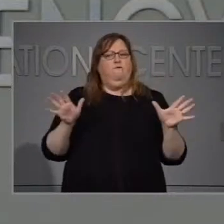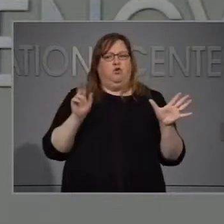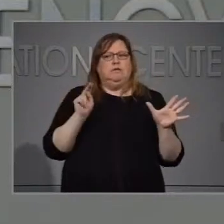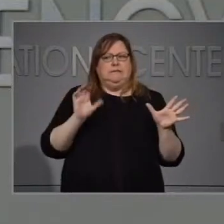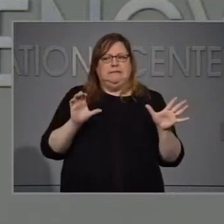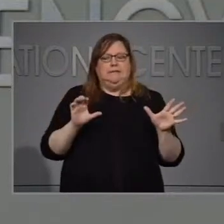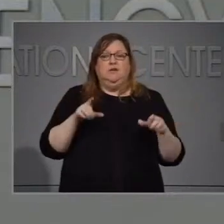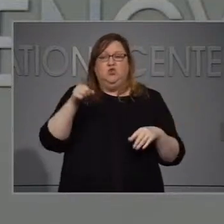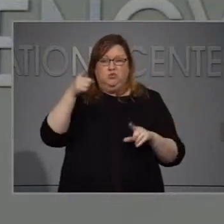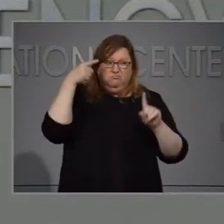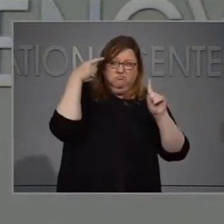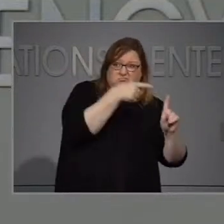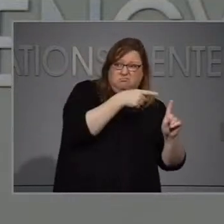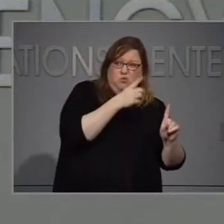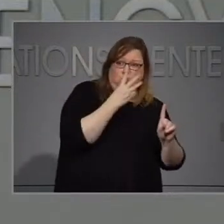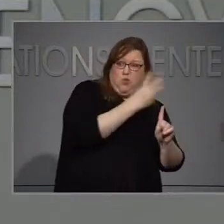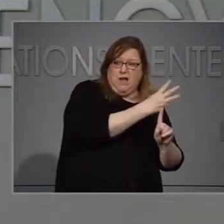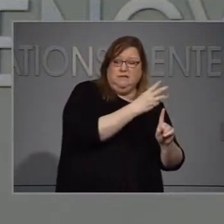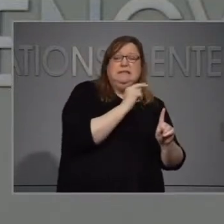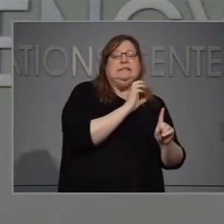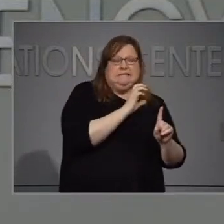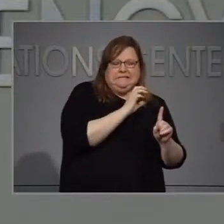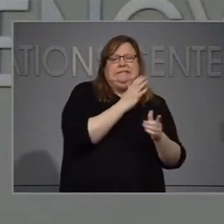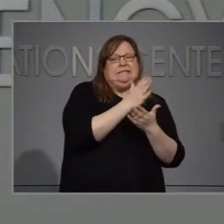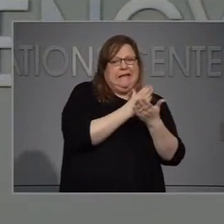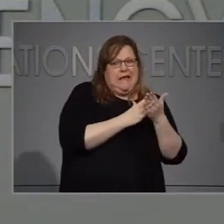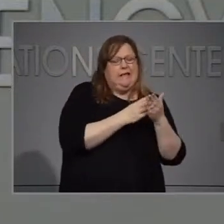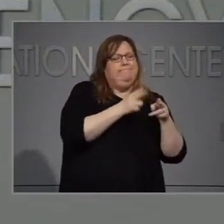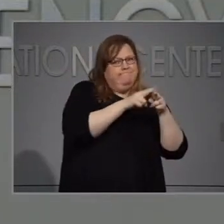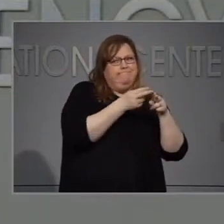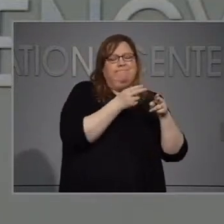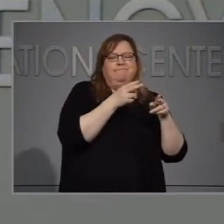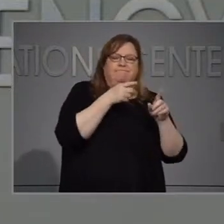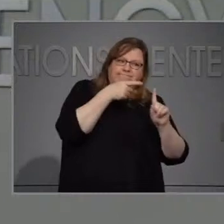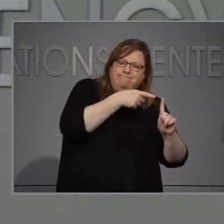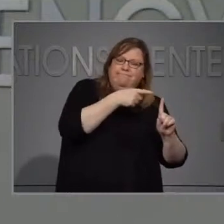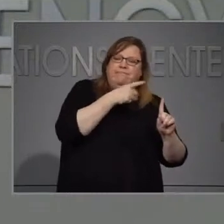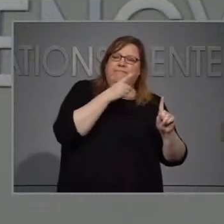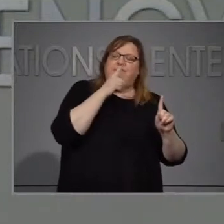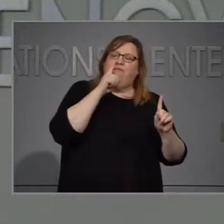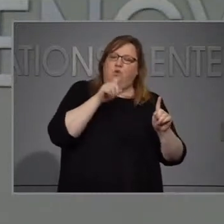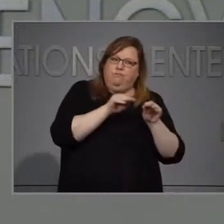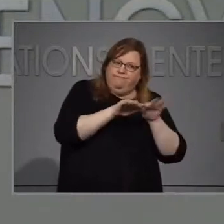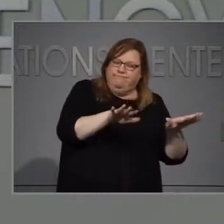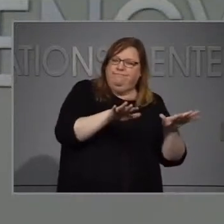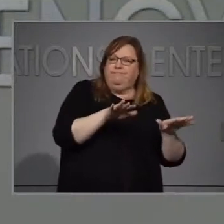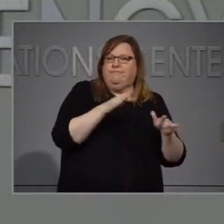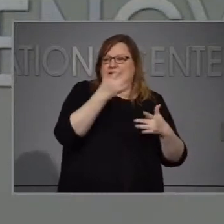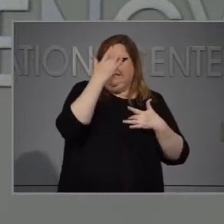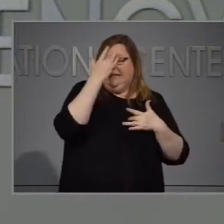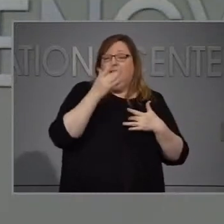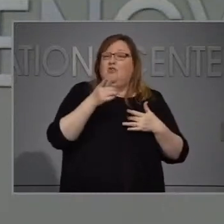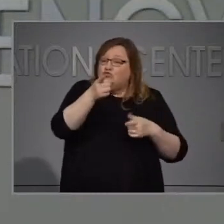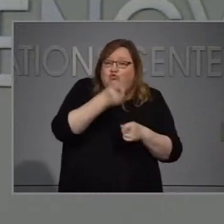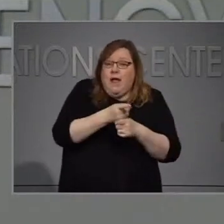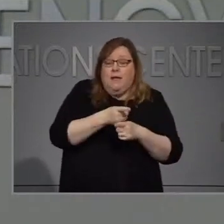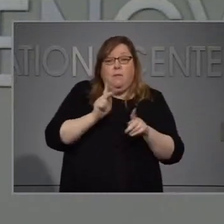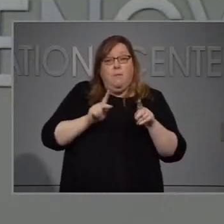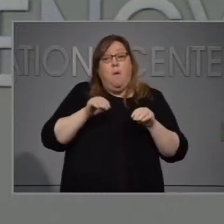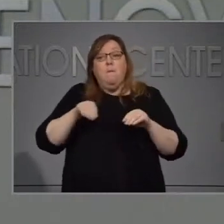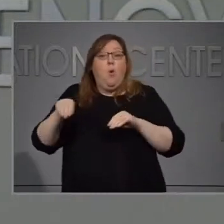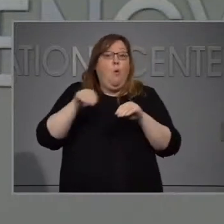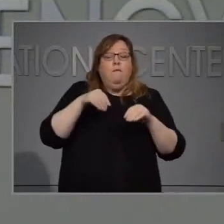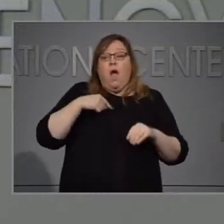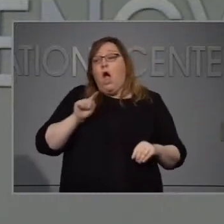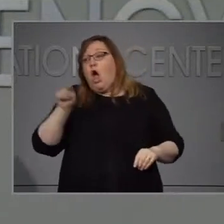seeing different reasons for viral spread. And it goes back to, look, when we move around more, this virus moves with us. And so we have to